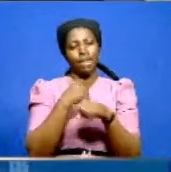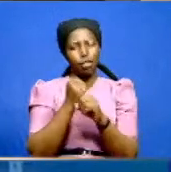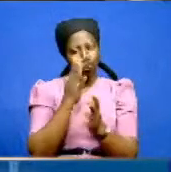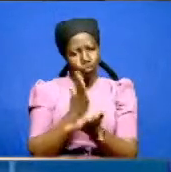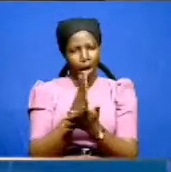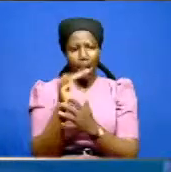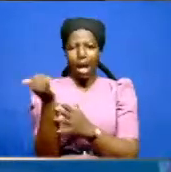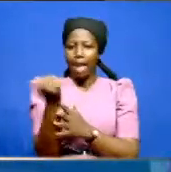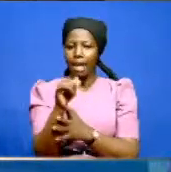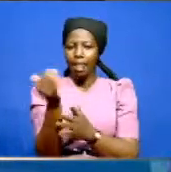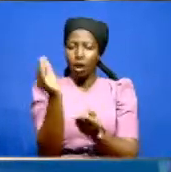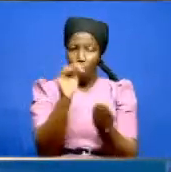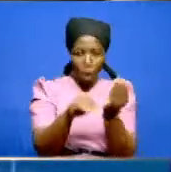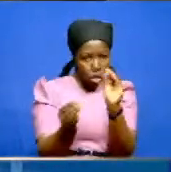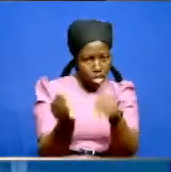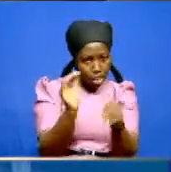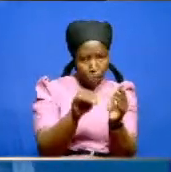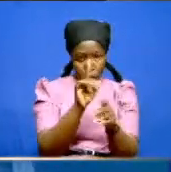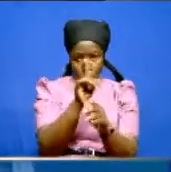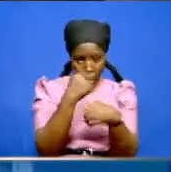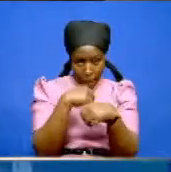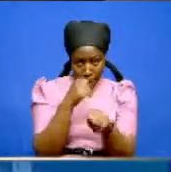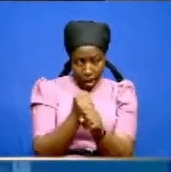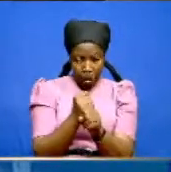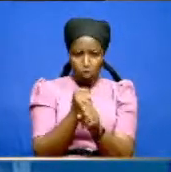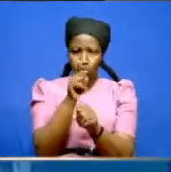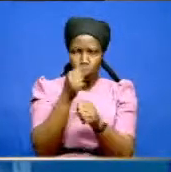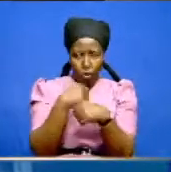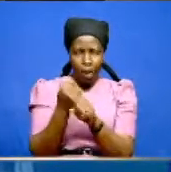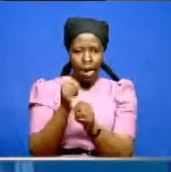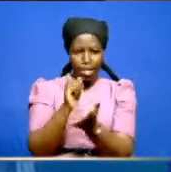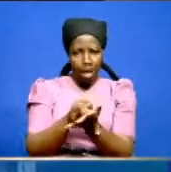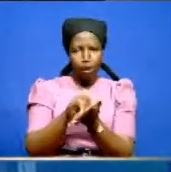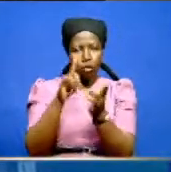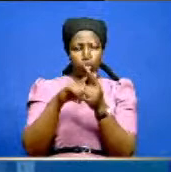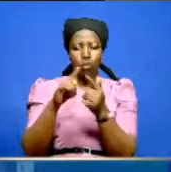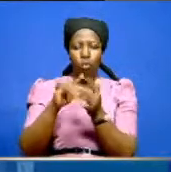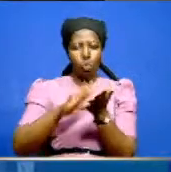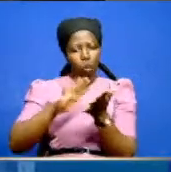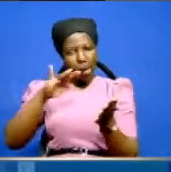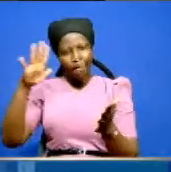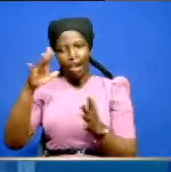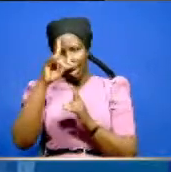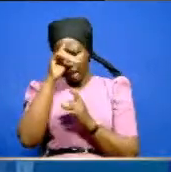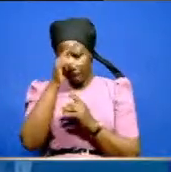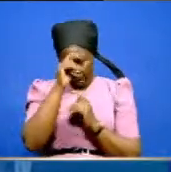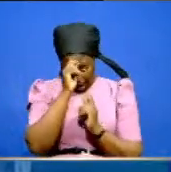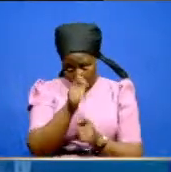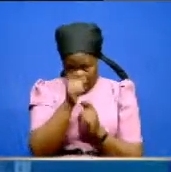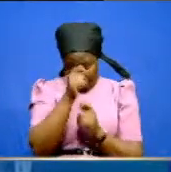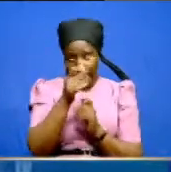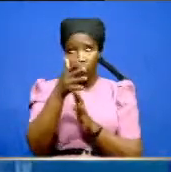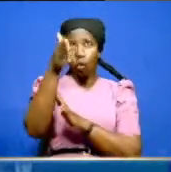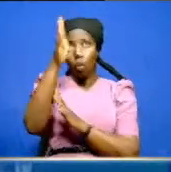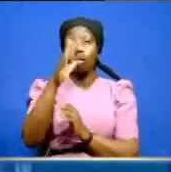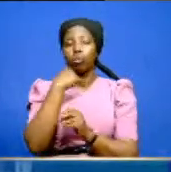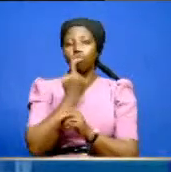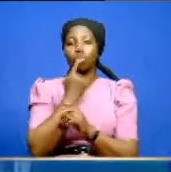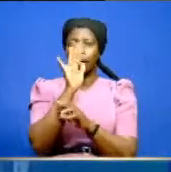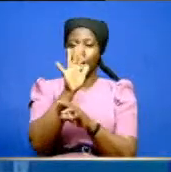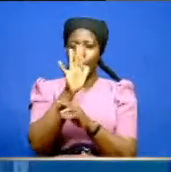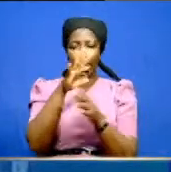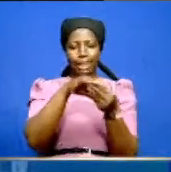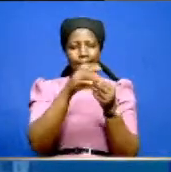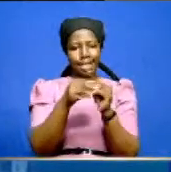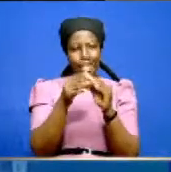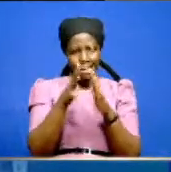contribution you make it for the glory and the honor of God, who's your creator,